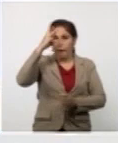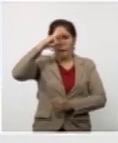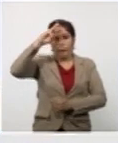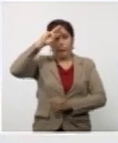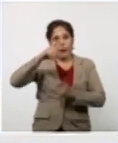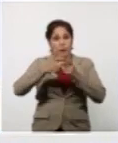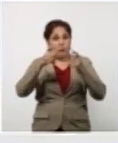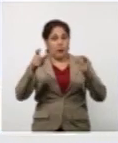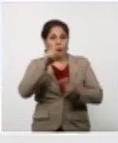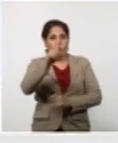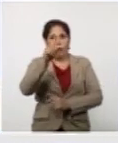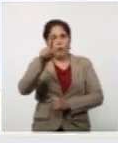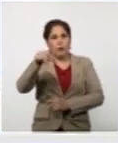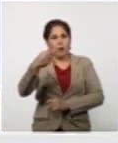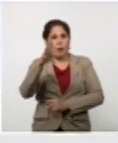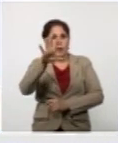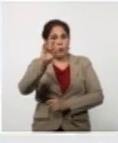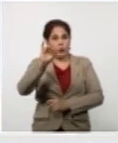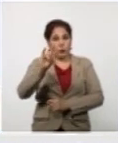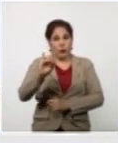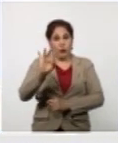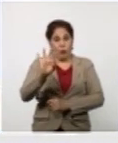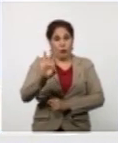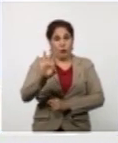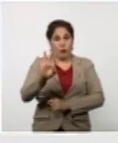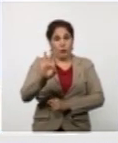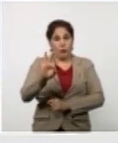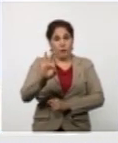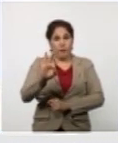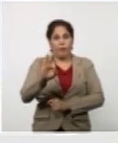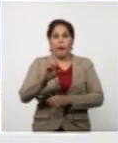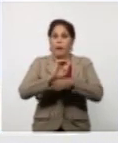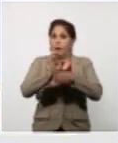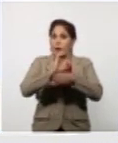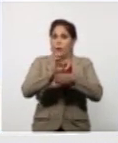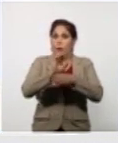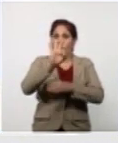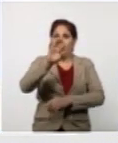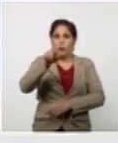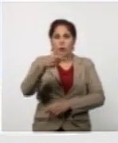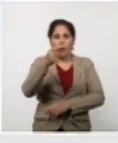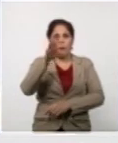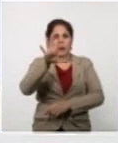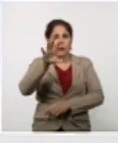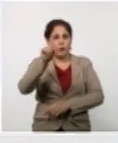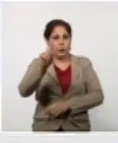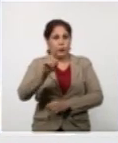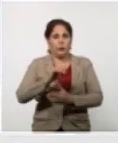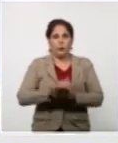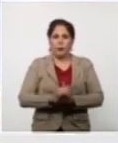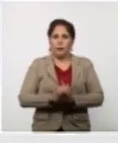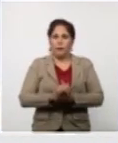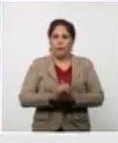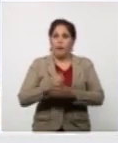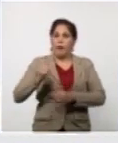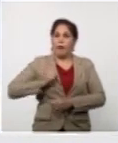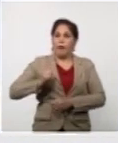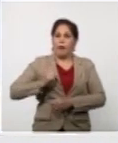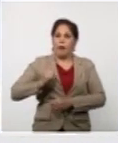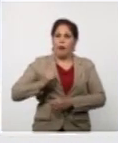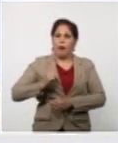3.89, remaining on the 17th place. There is a group of countries with a high lethality rate in our region: Mexico